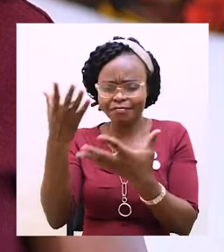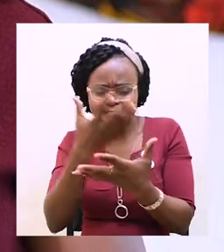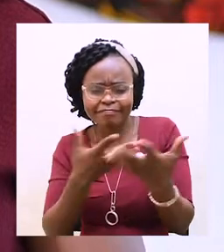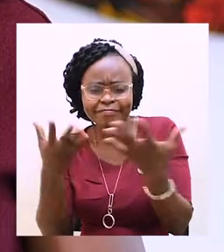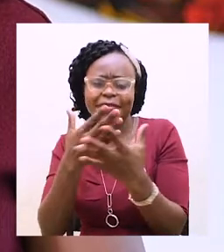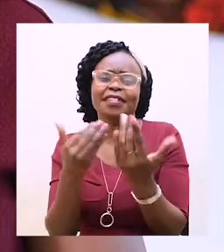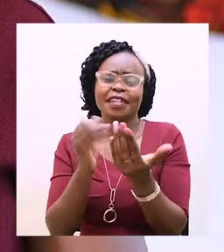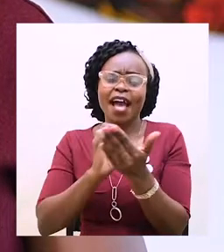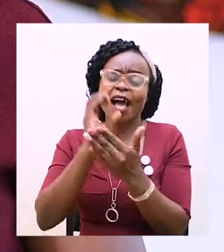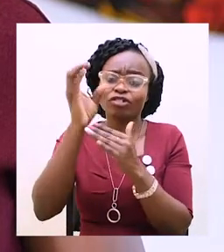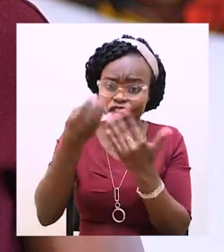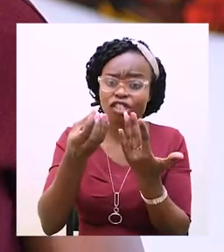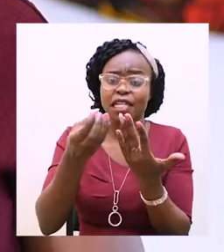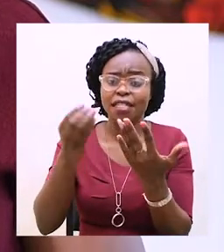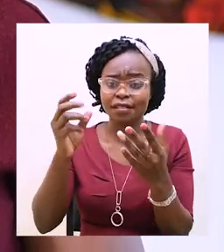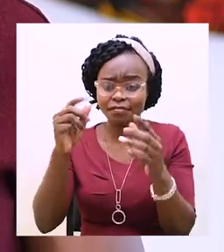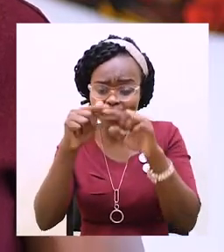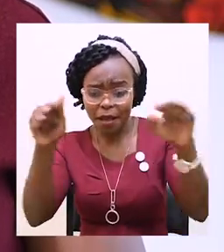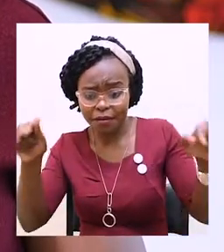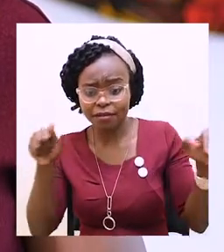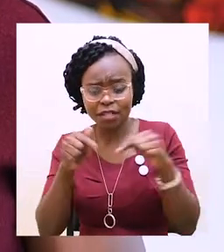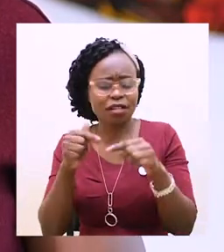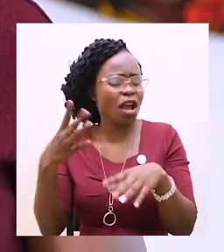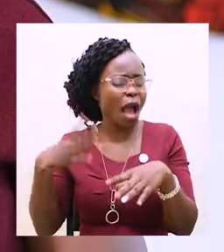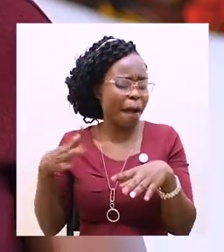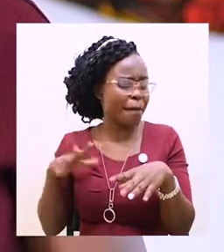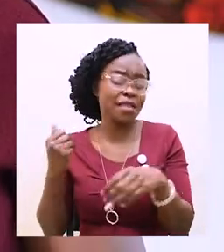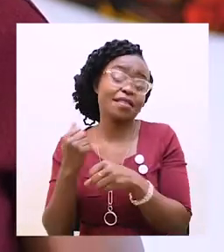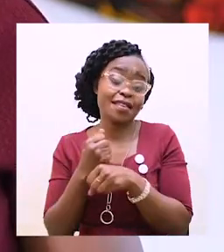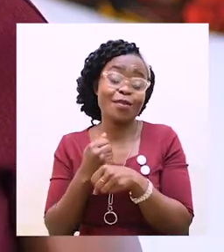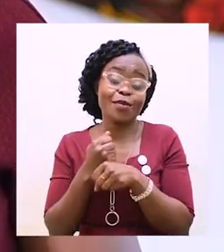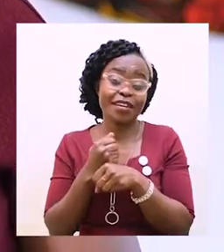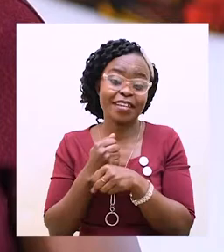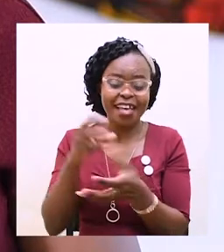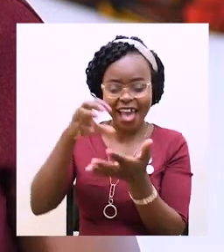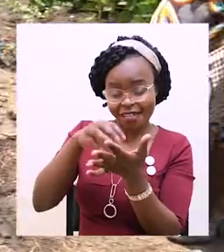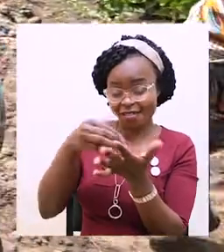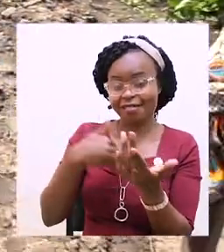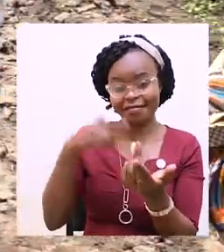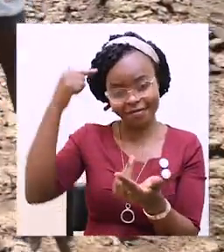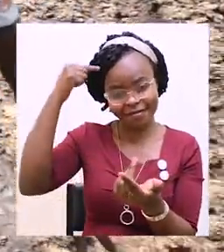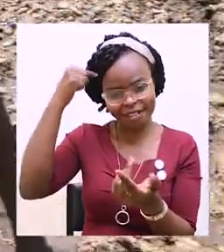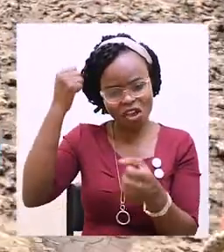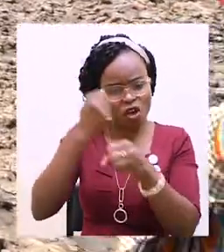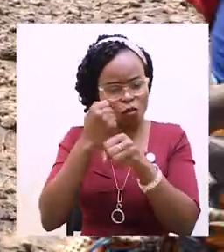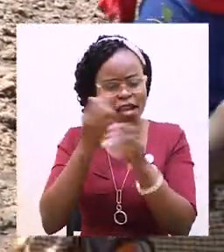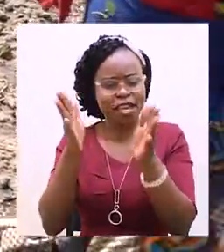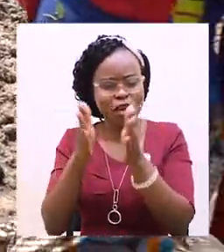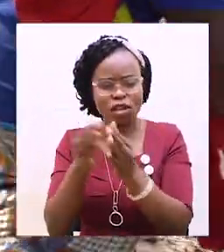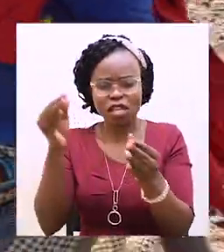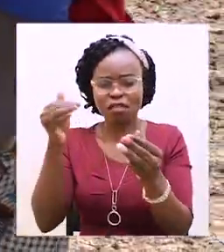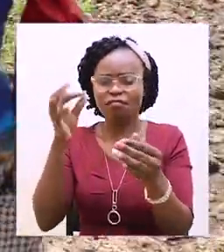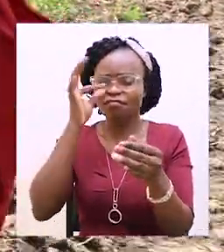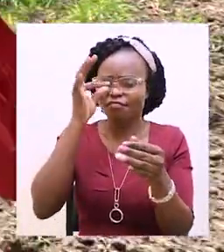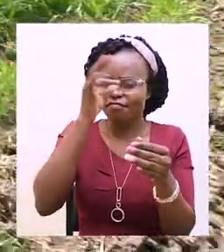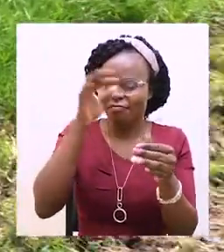uncharted territories, doing some amazing groundbreaking work. And a case that I have in mind is working with horticultural farms,